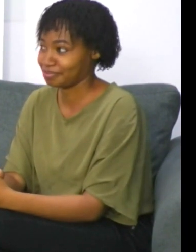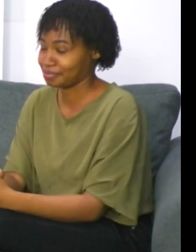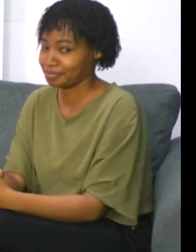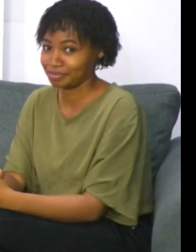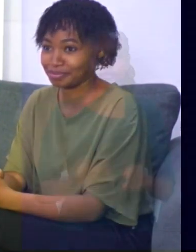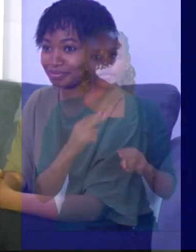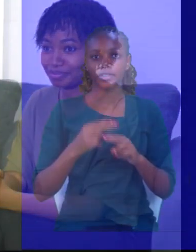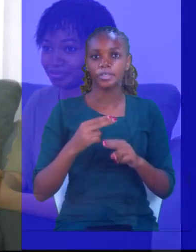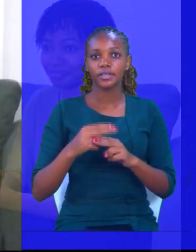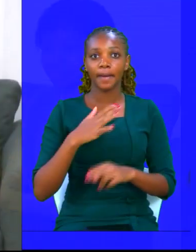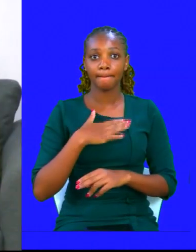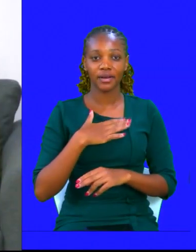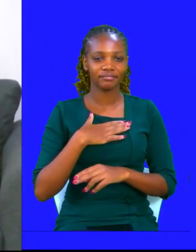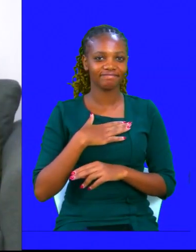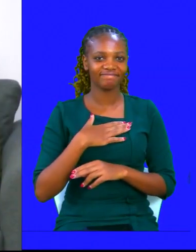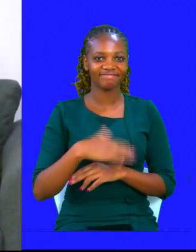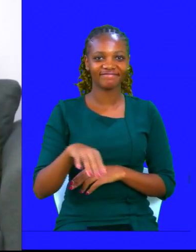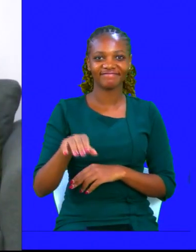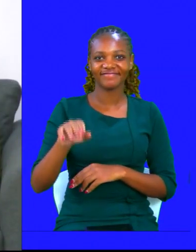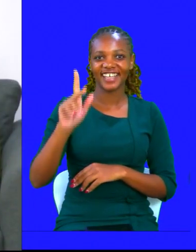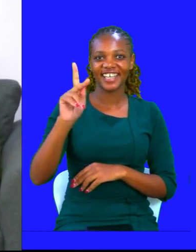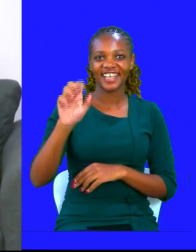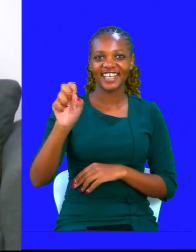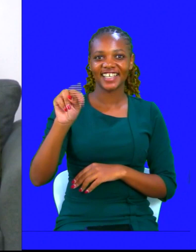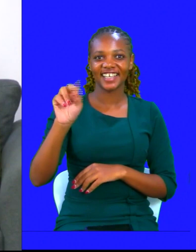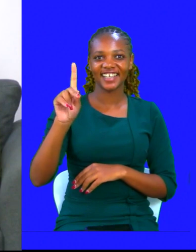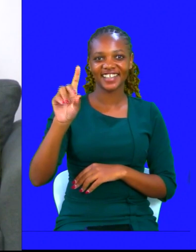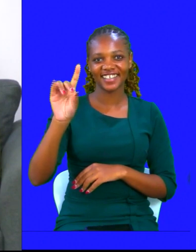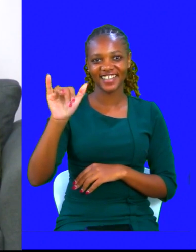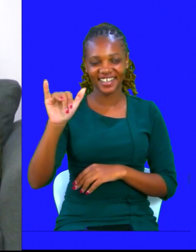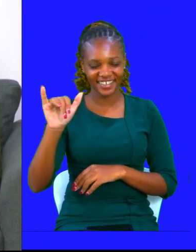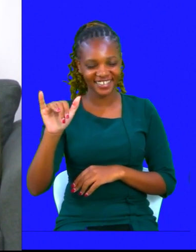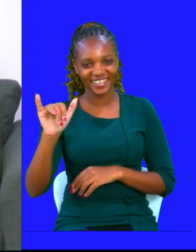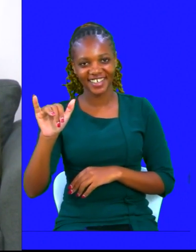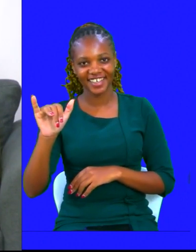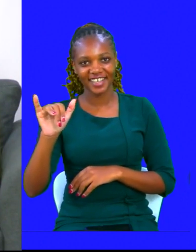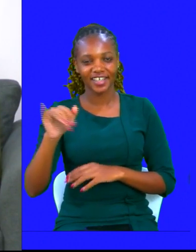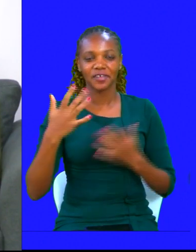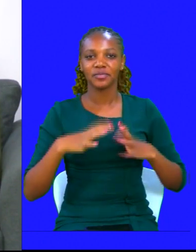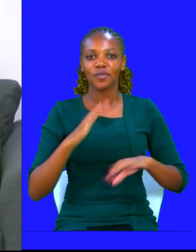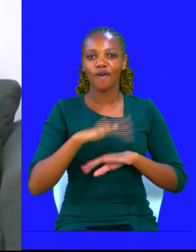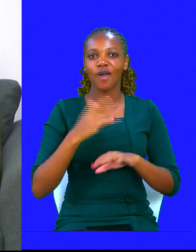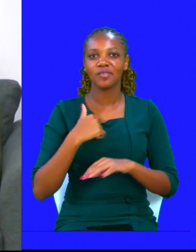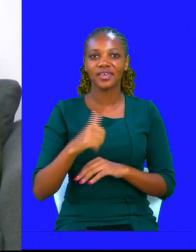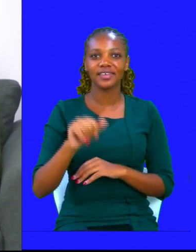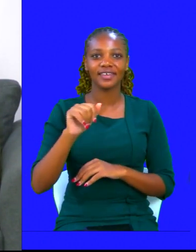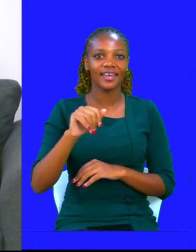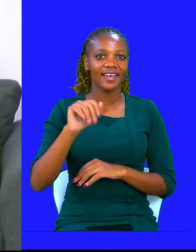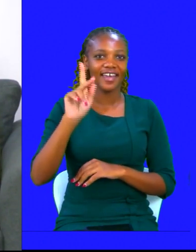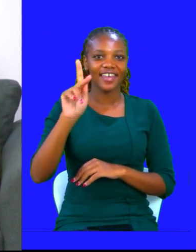name is Esther KENDI, KENDI K. That's how I'm identified.